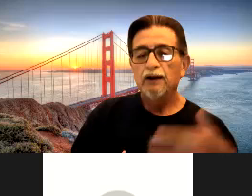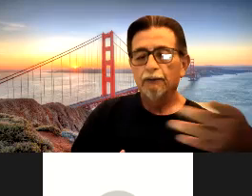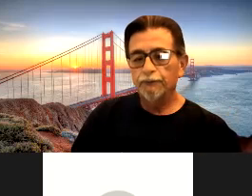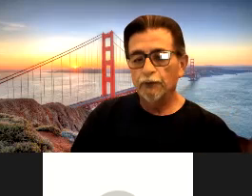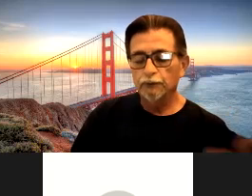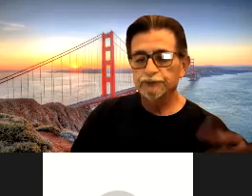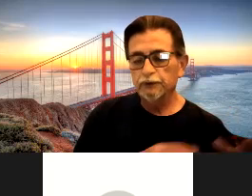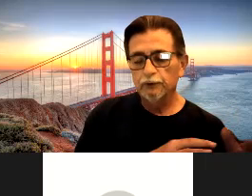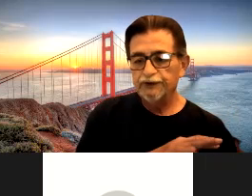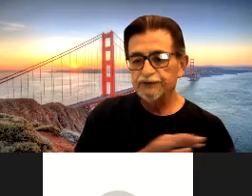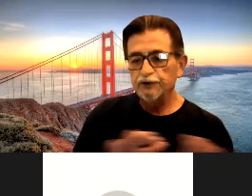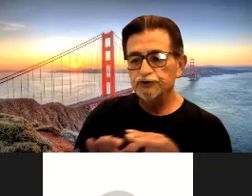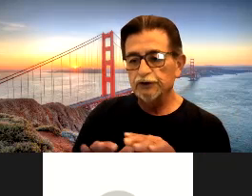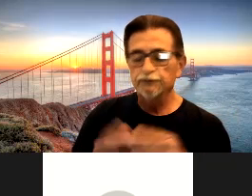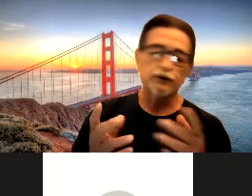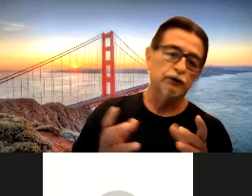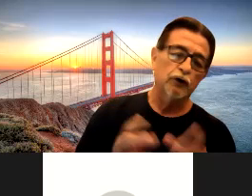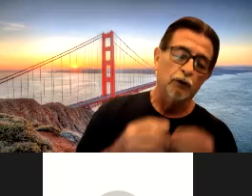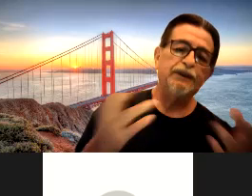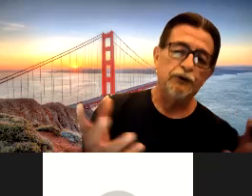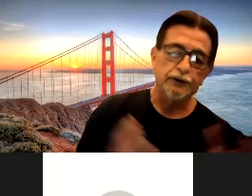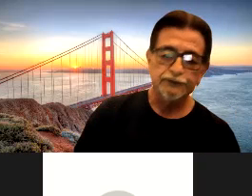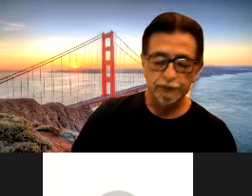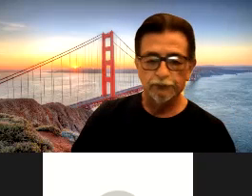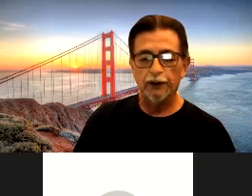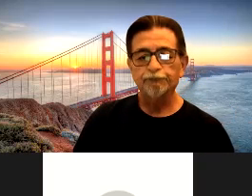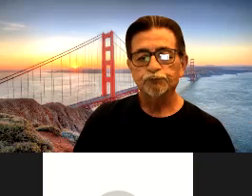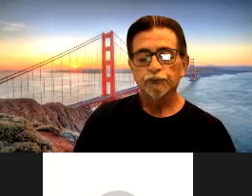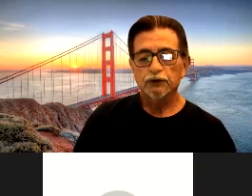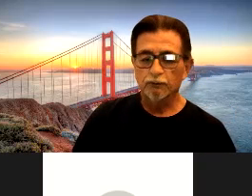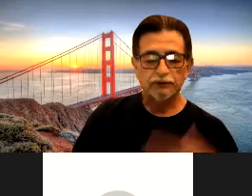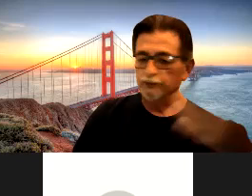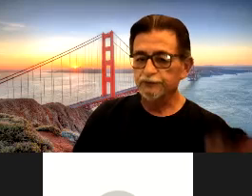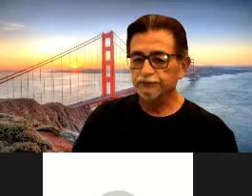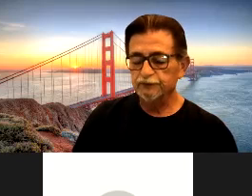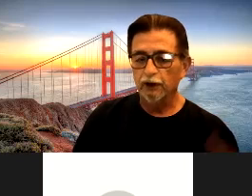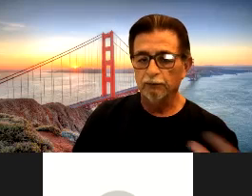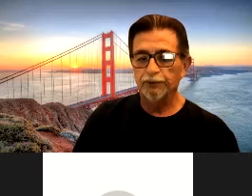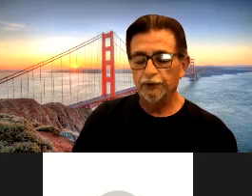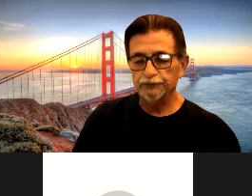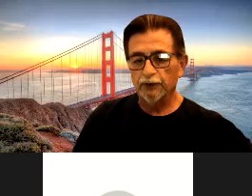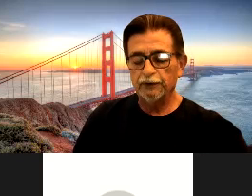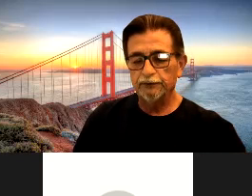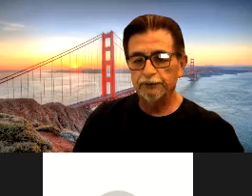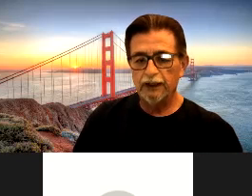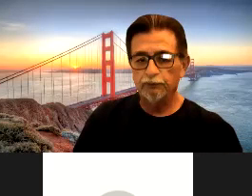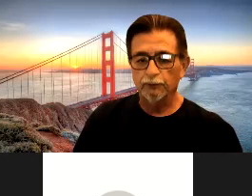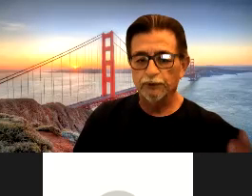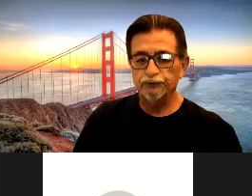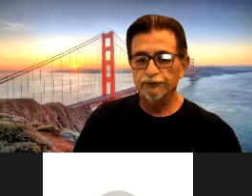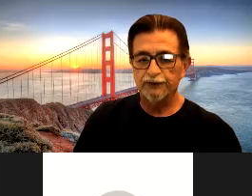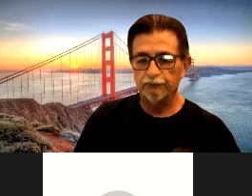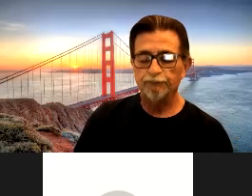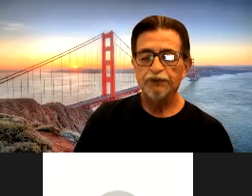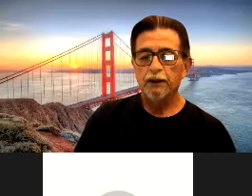one, these energy levels are called periods. Okay. So I might as well just call them periods. So I label them